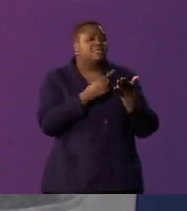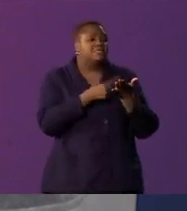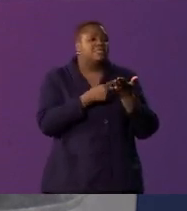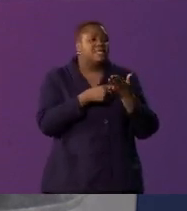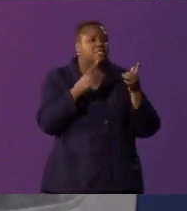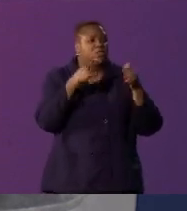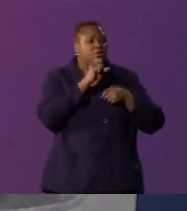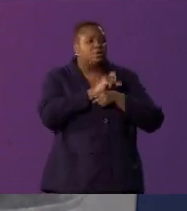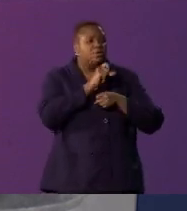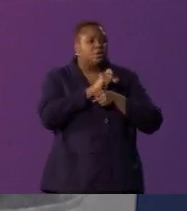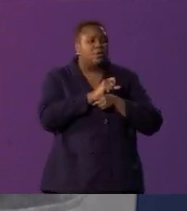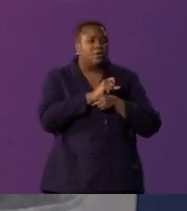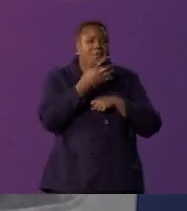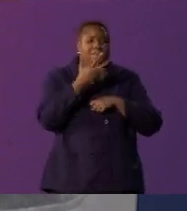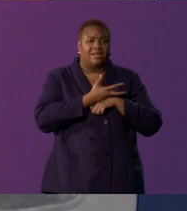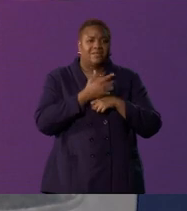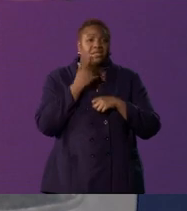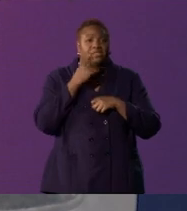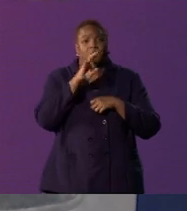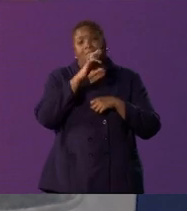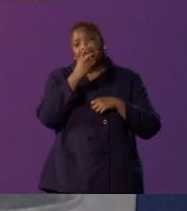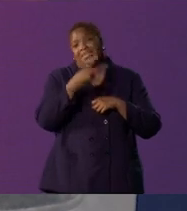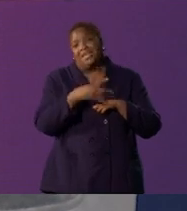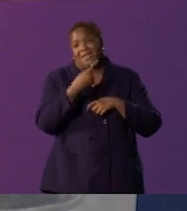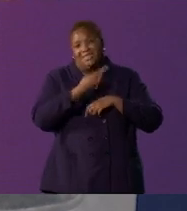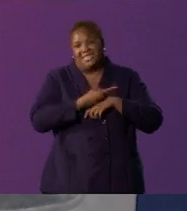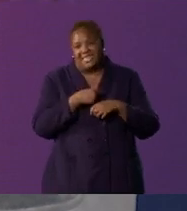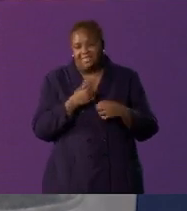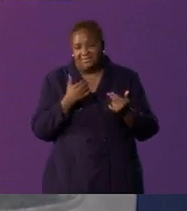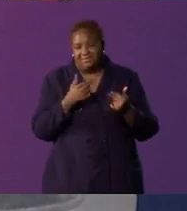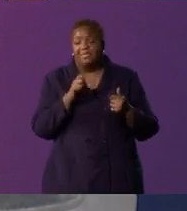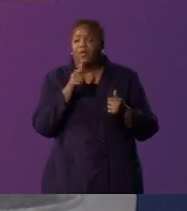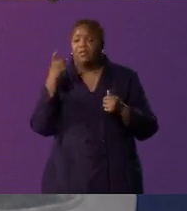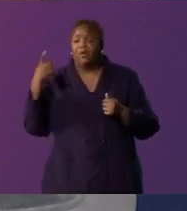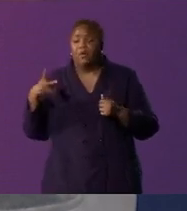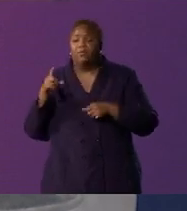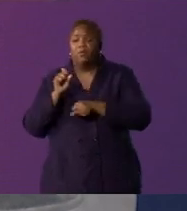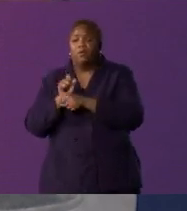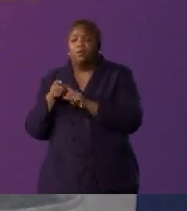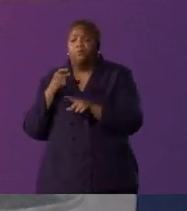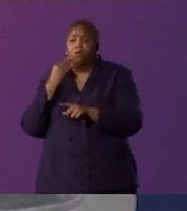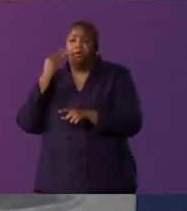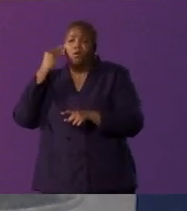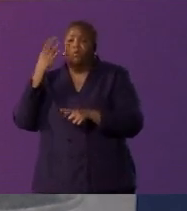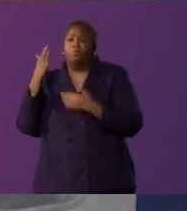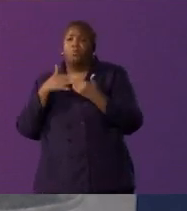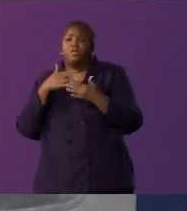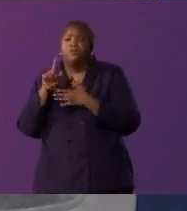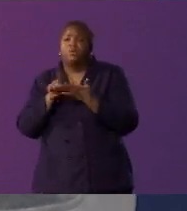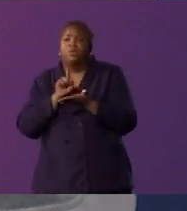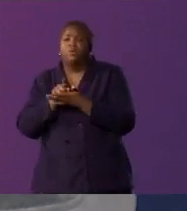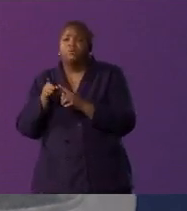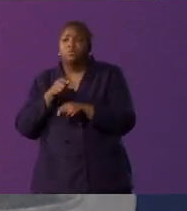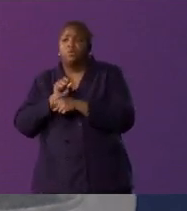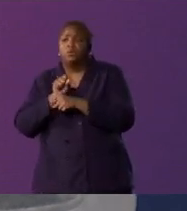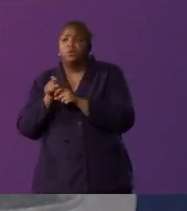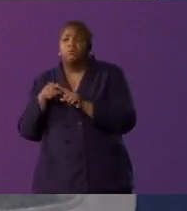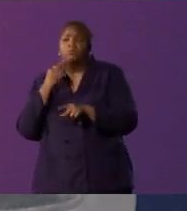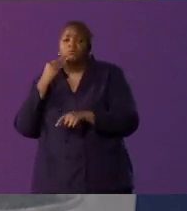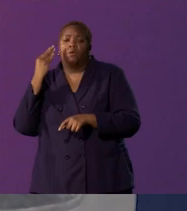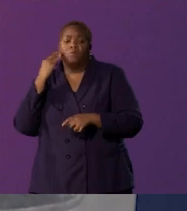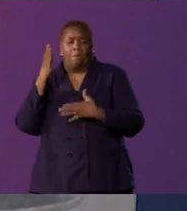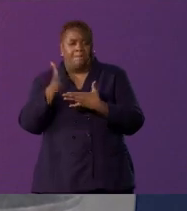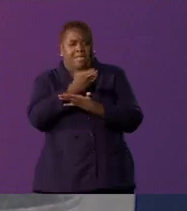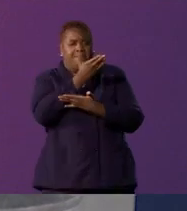case, it was 7.5 days. Okay, come to work. On the other hand is working from home. Whatever hours you work, it's working from home. And then in between is